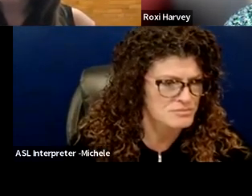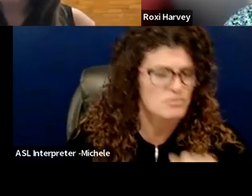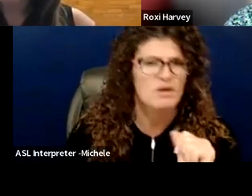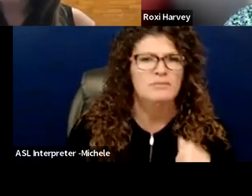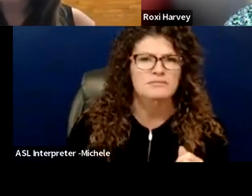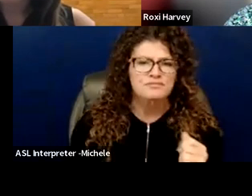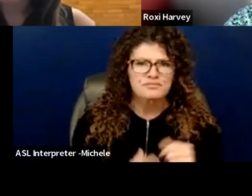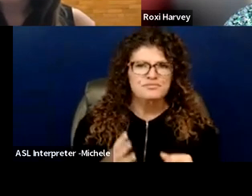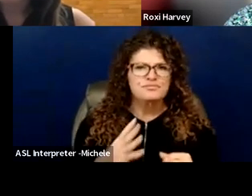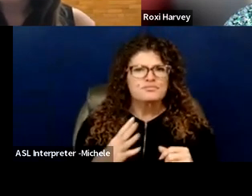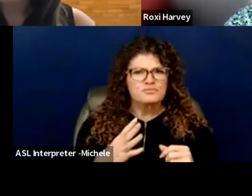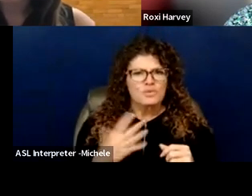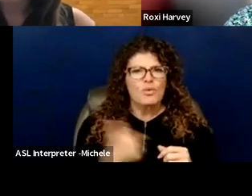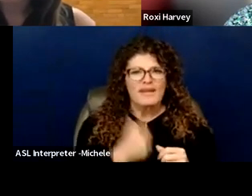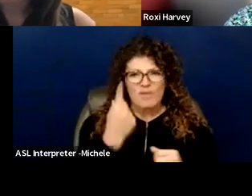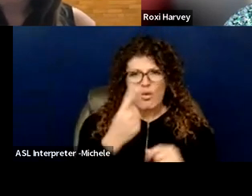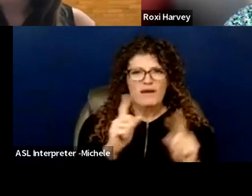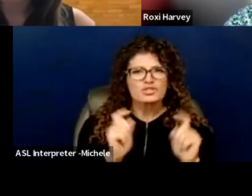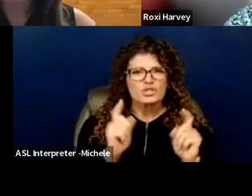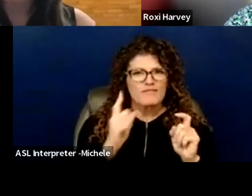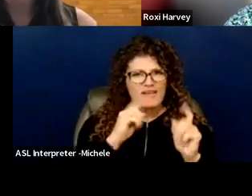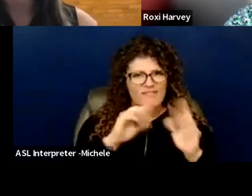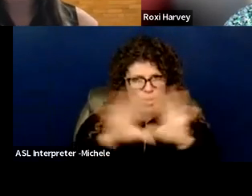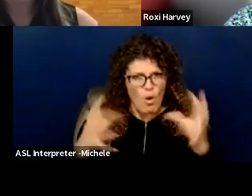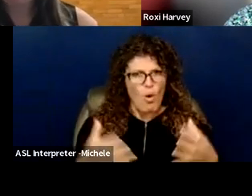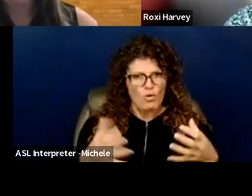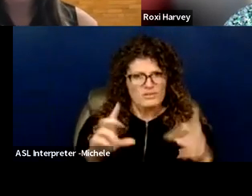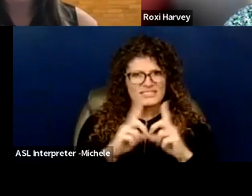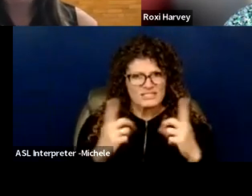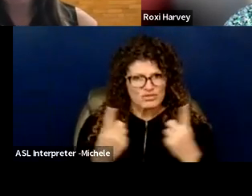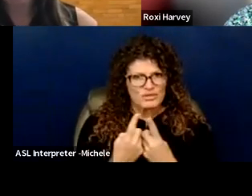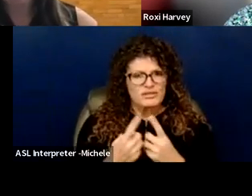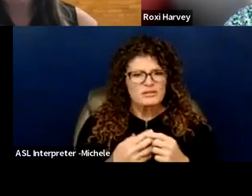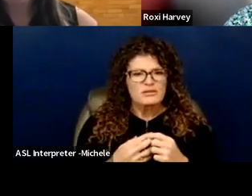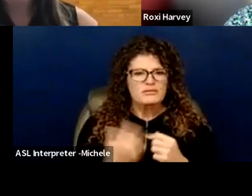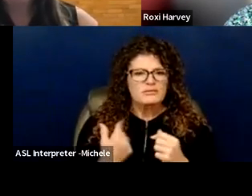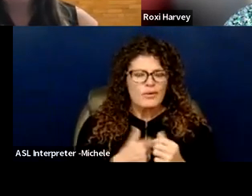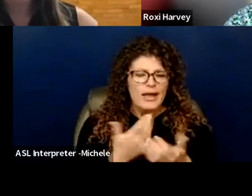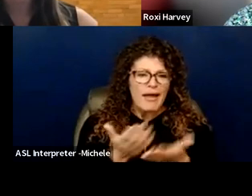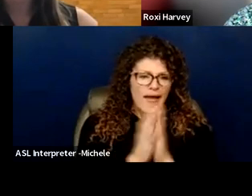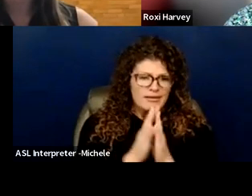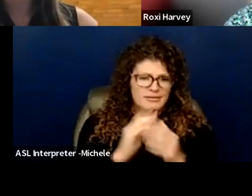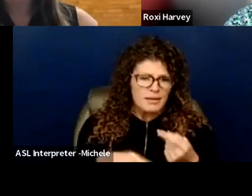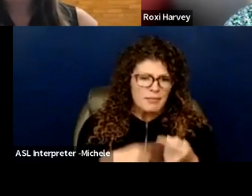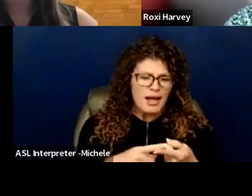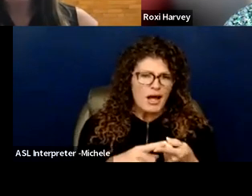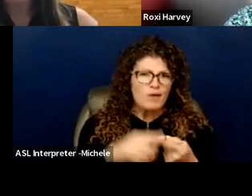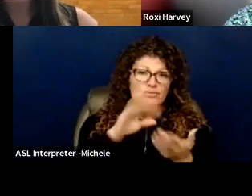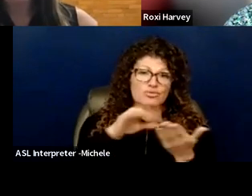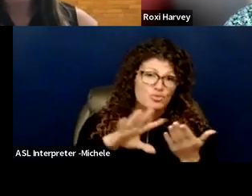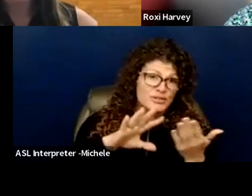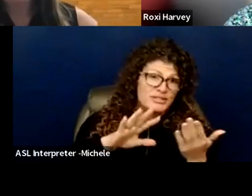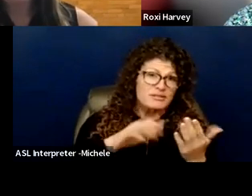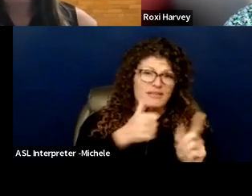We do have one survey for the entire district. We ask questions about student learning